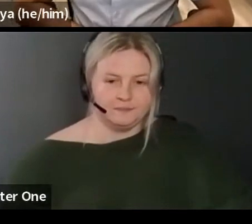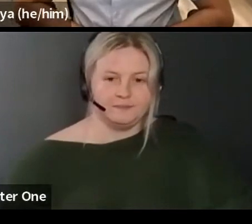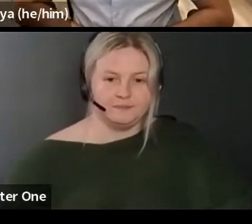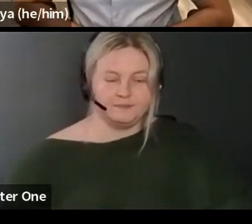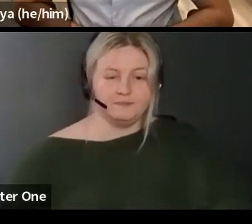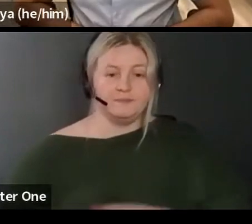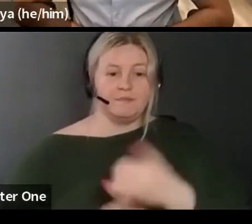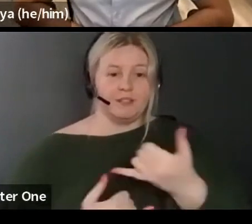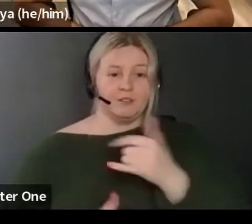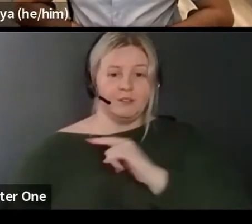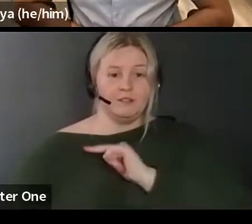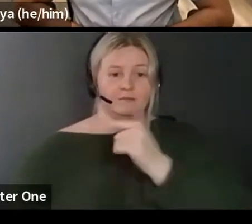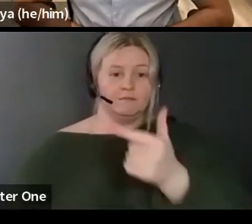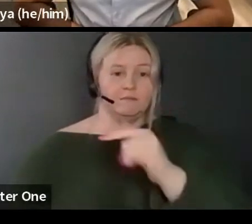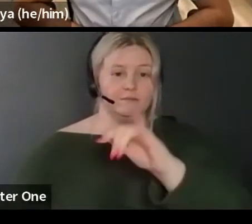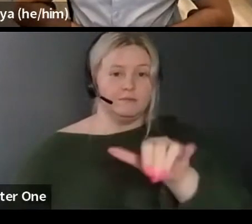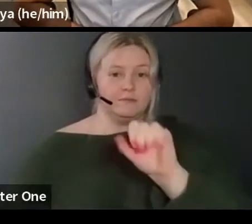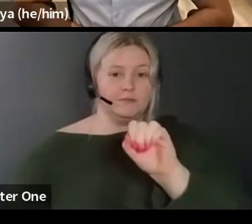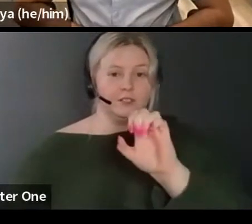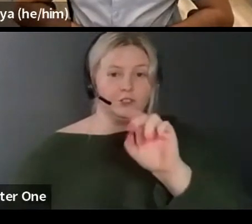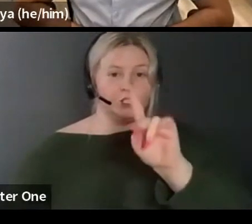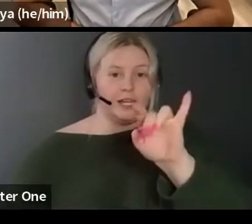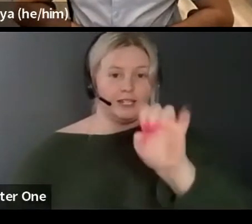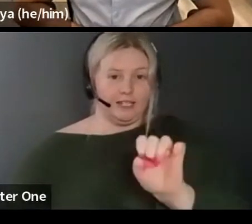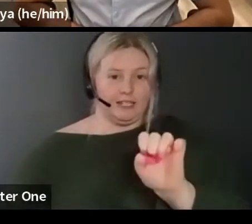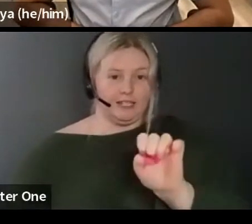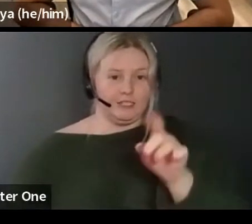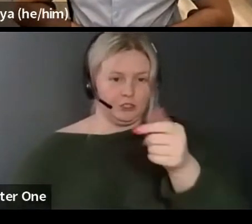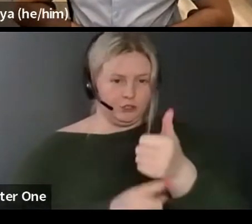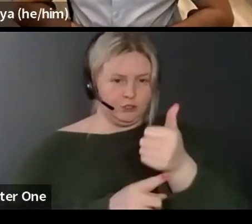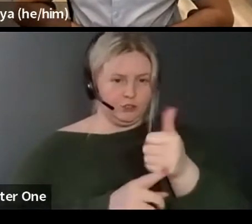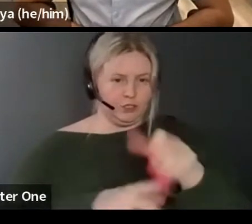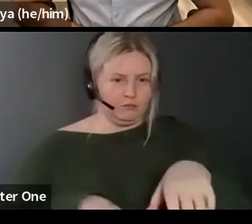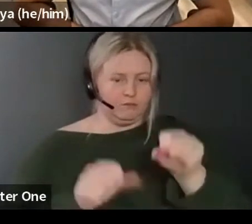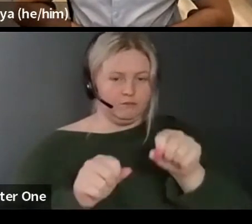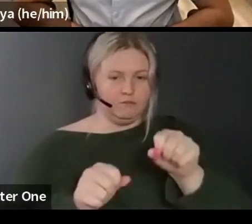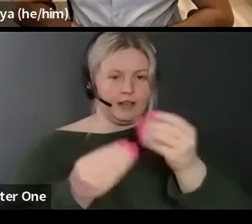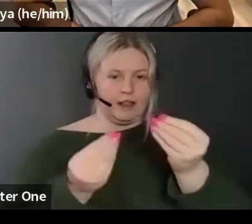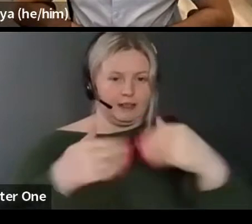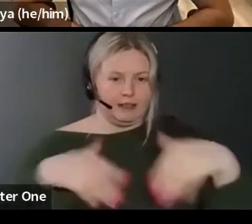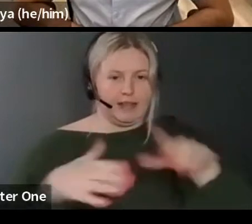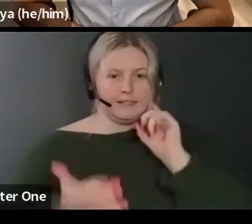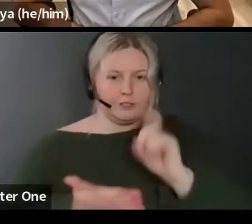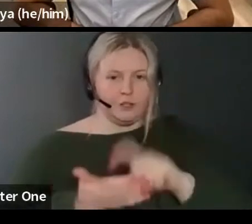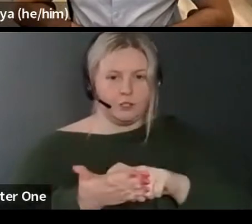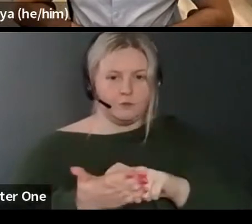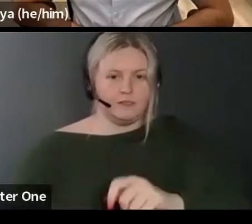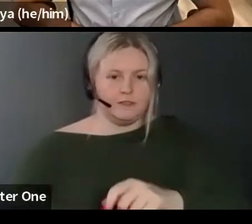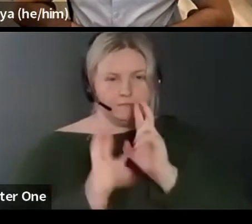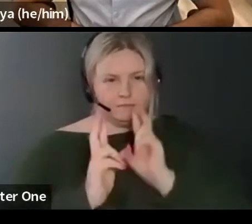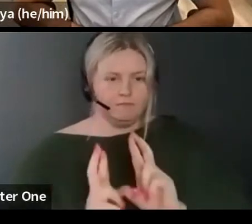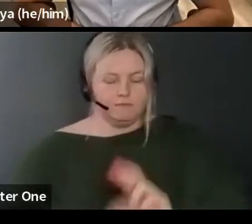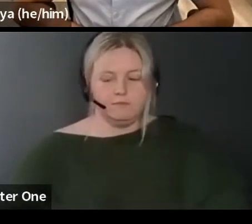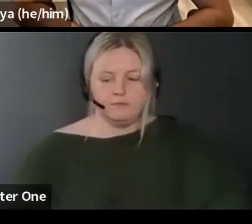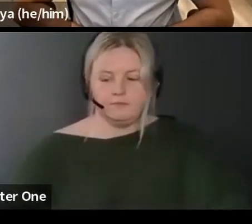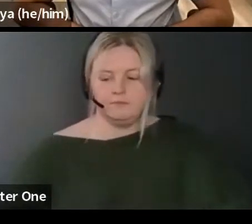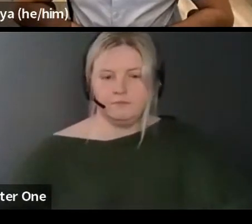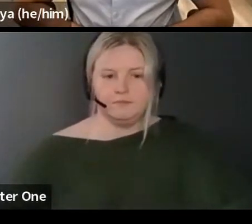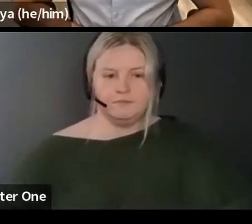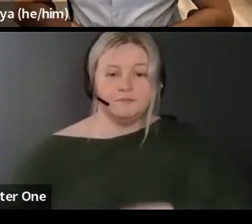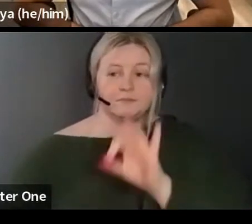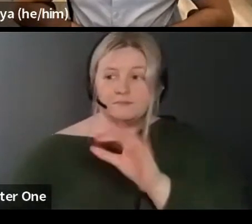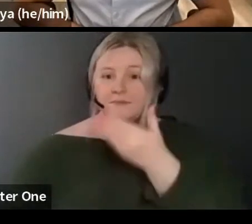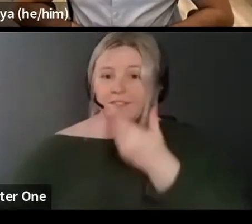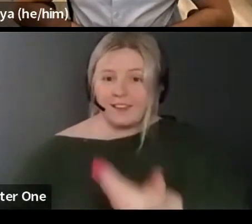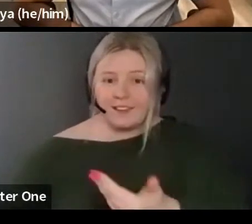we'll pass it to Jackie, because I think that they're doing a land acknowledgement. Take it away. Lovely, thank